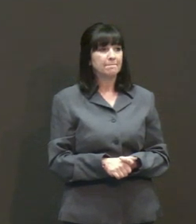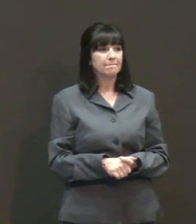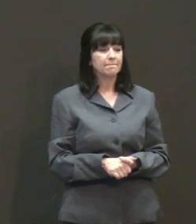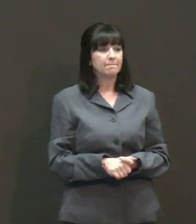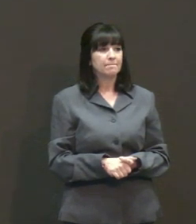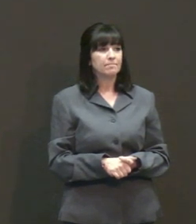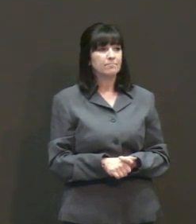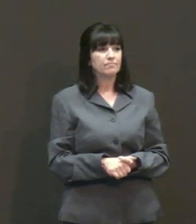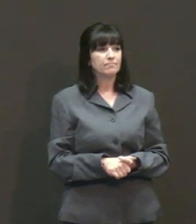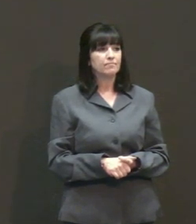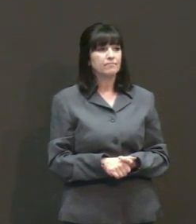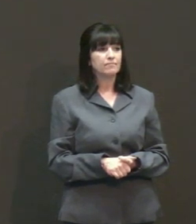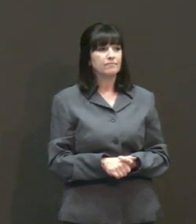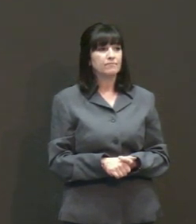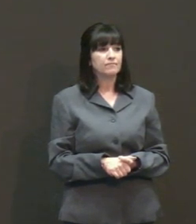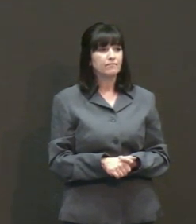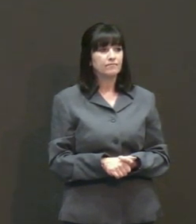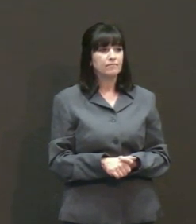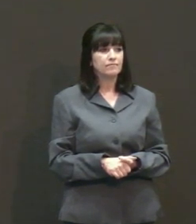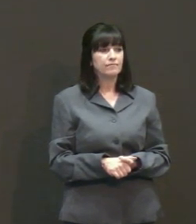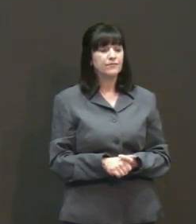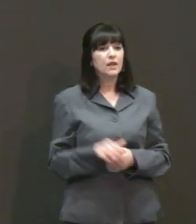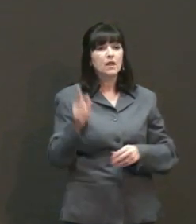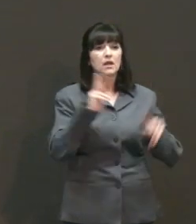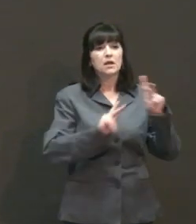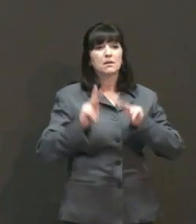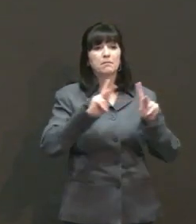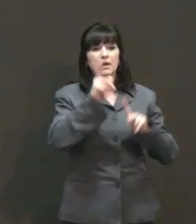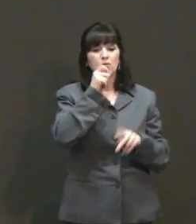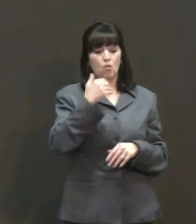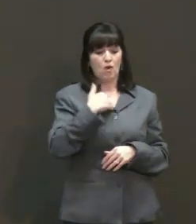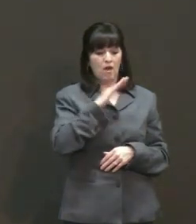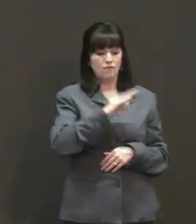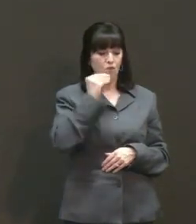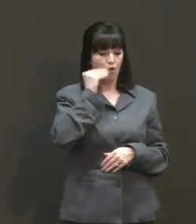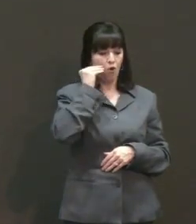accepting reservations for June, July, August, and going forward?